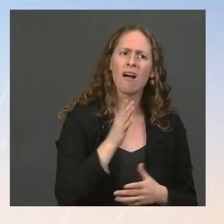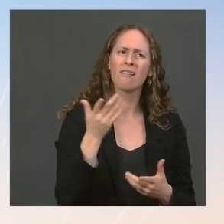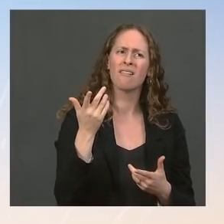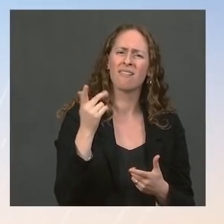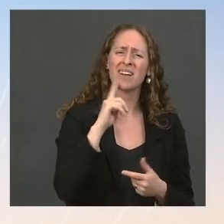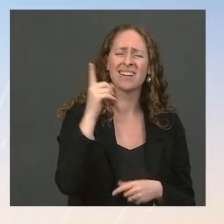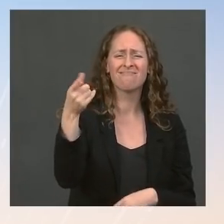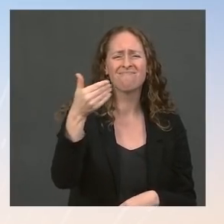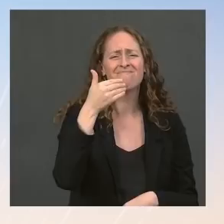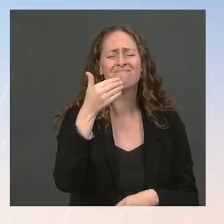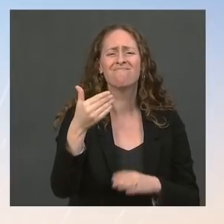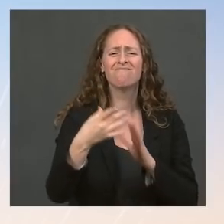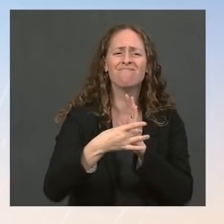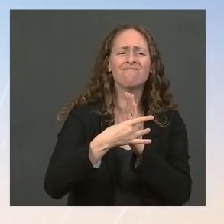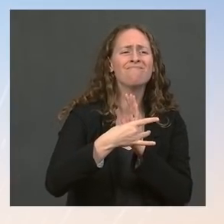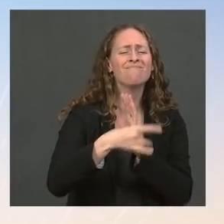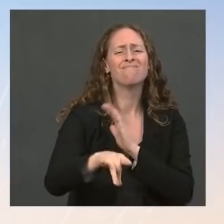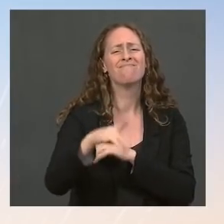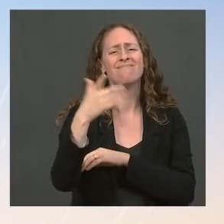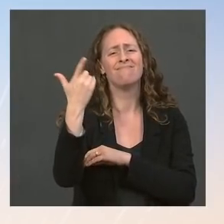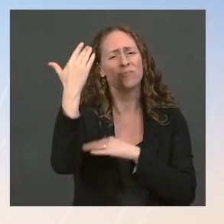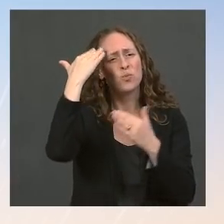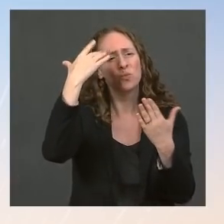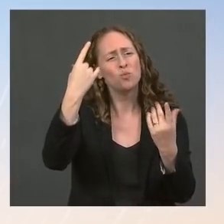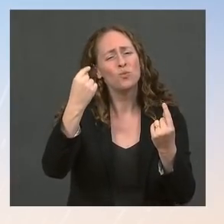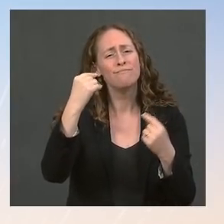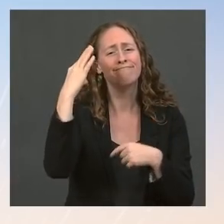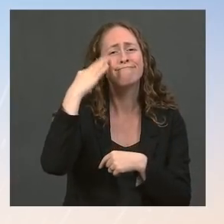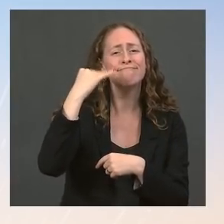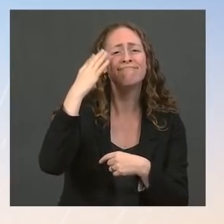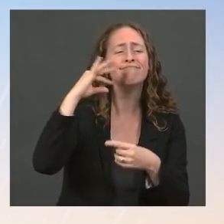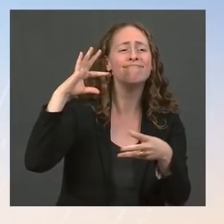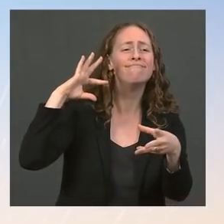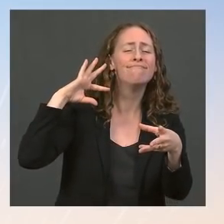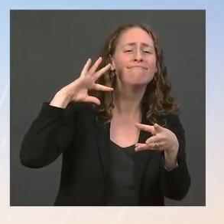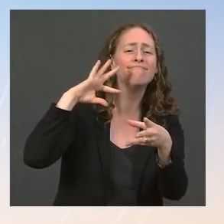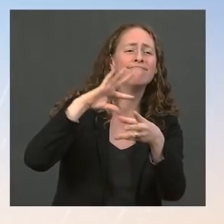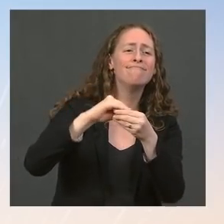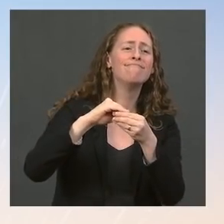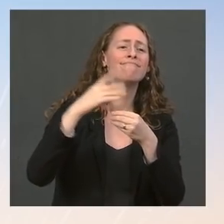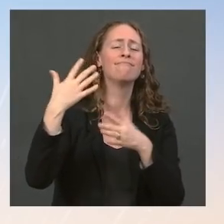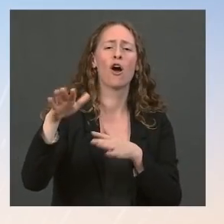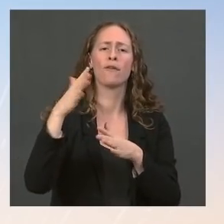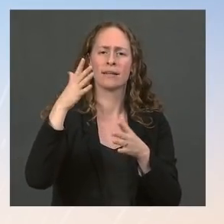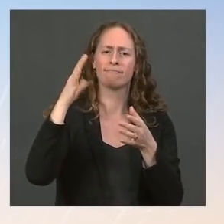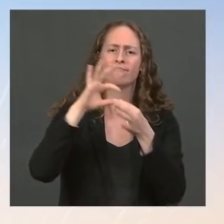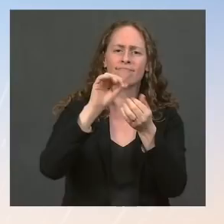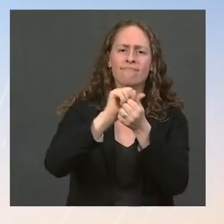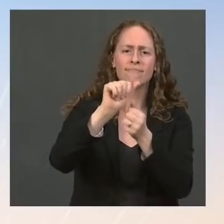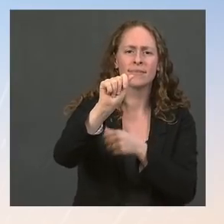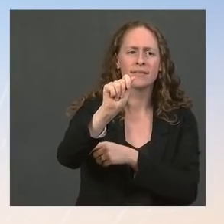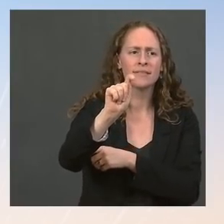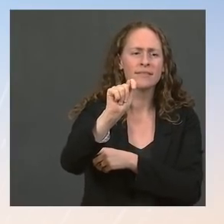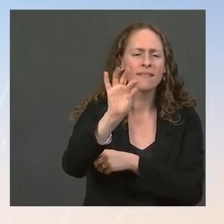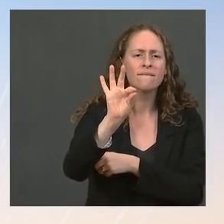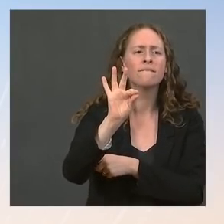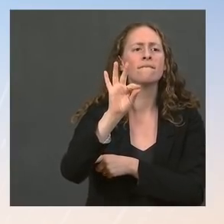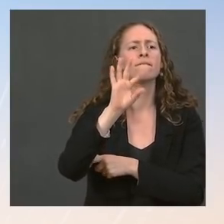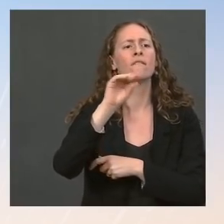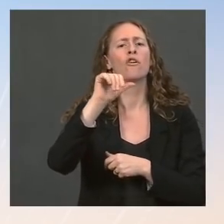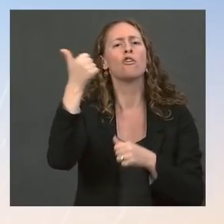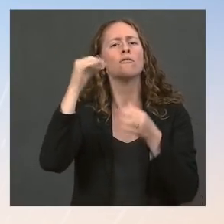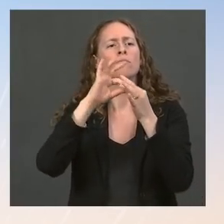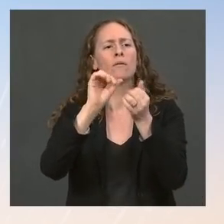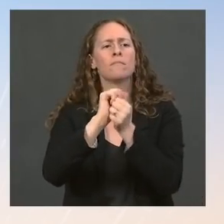uniquely qualified in many ways, as somebody who had worked both at ATF and also for a number of for a gun